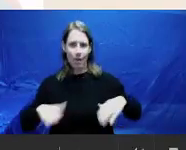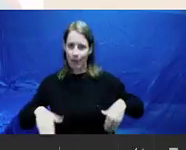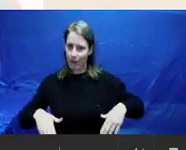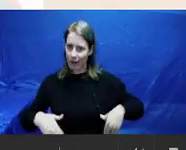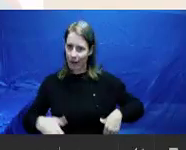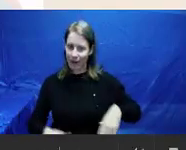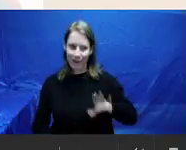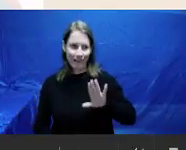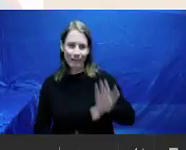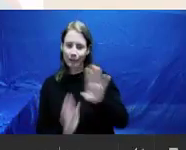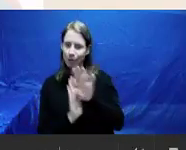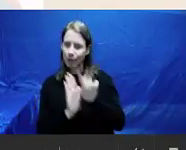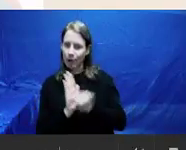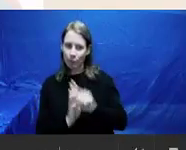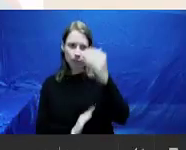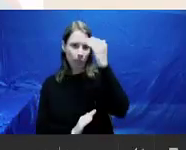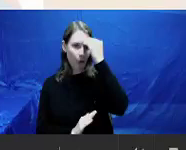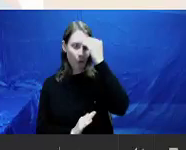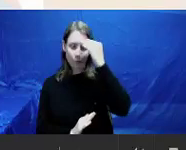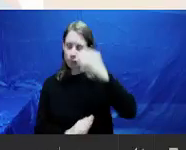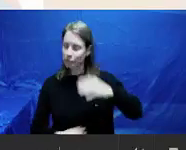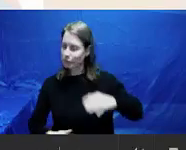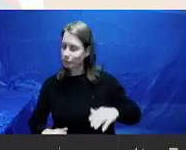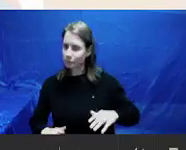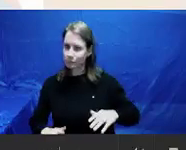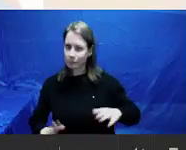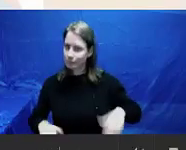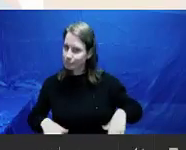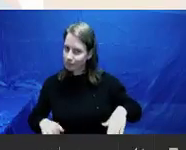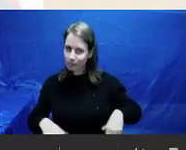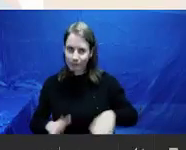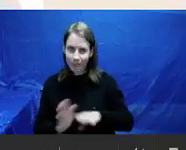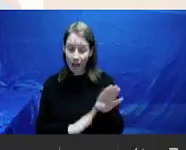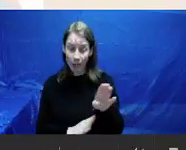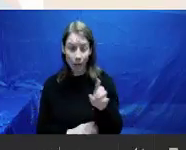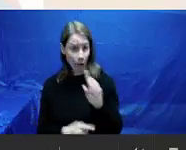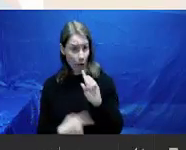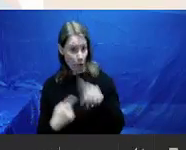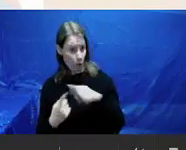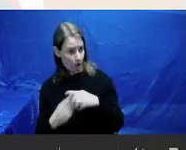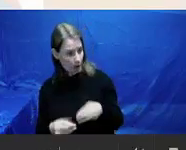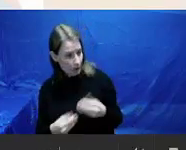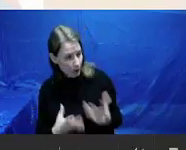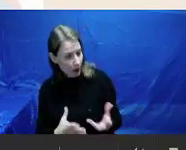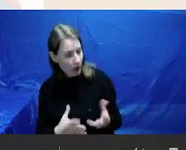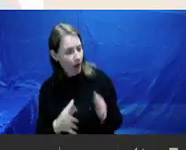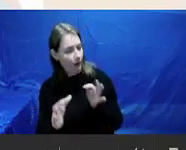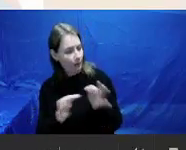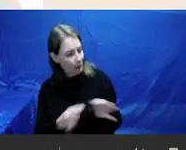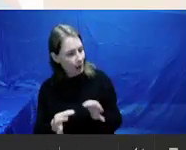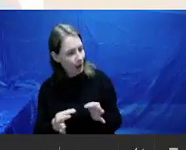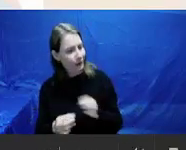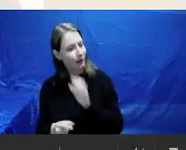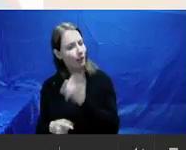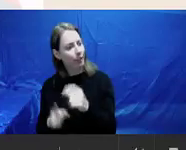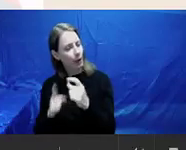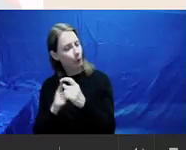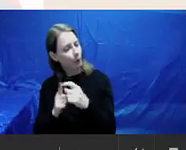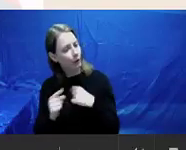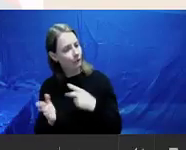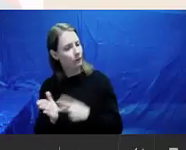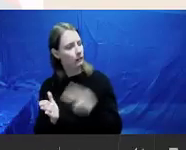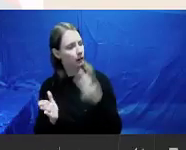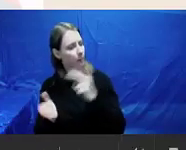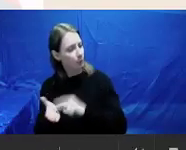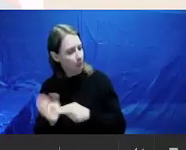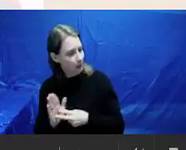had to have. And when I was able to provide that background knowledge and talk to him about what this double meaning is actually all about, then he